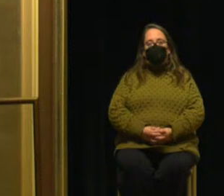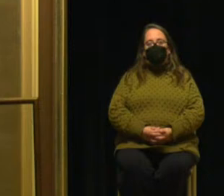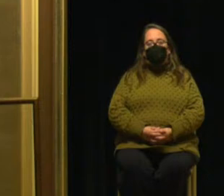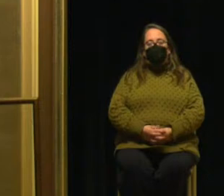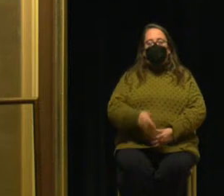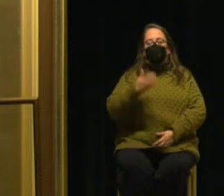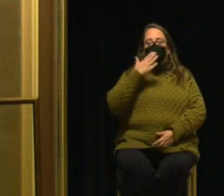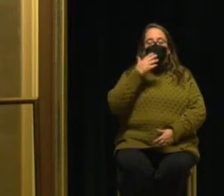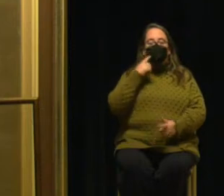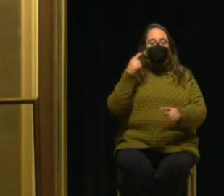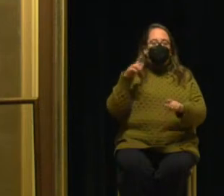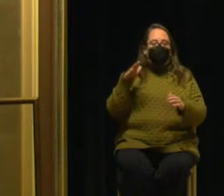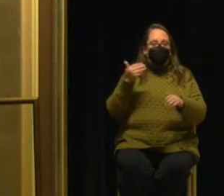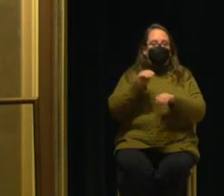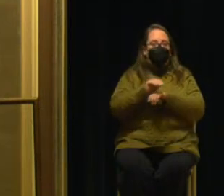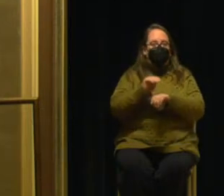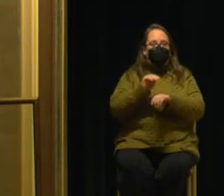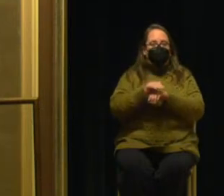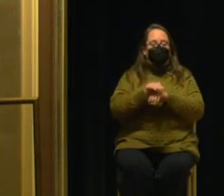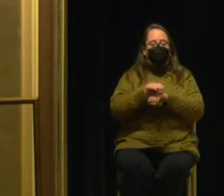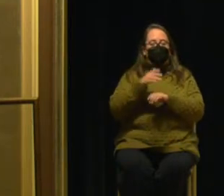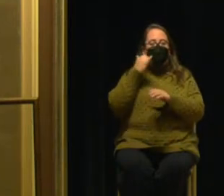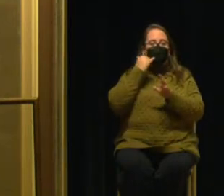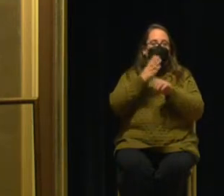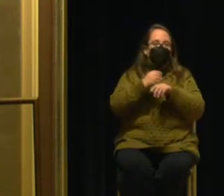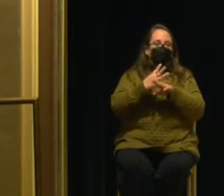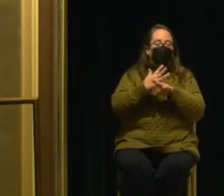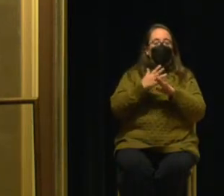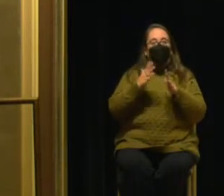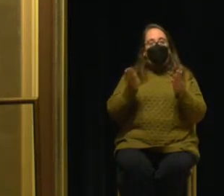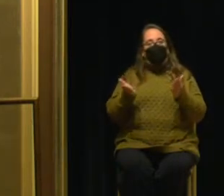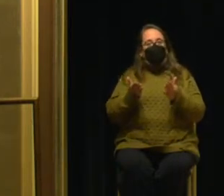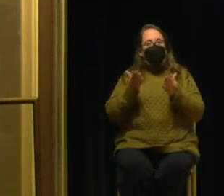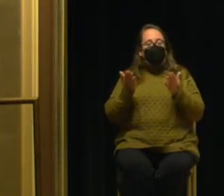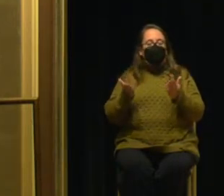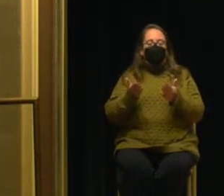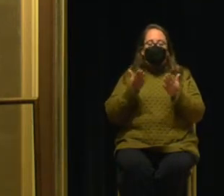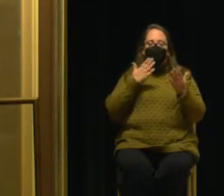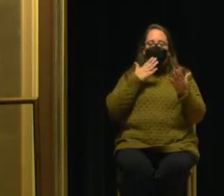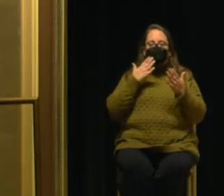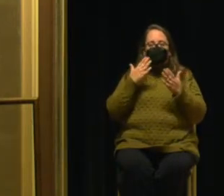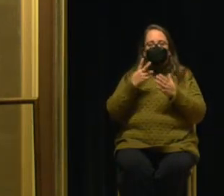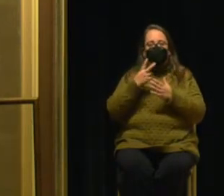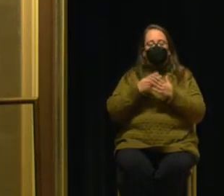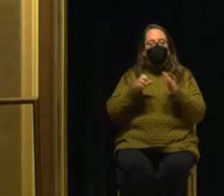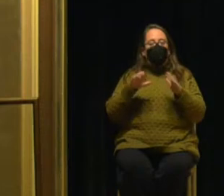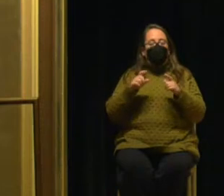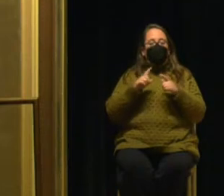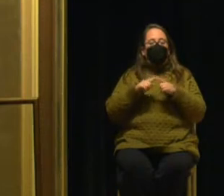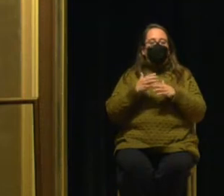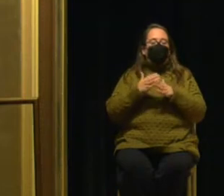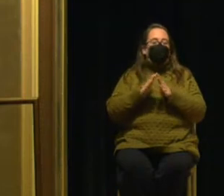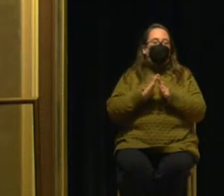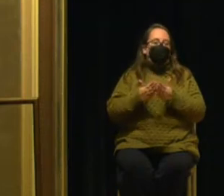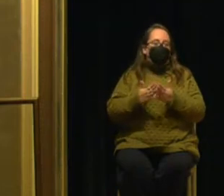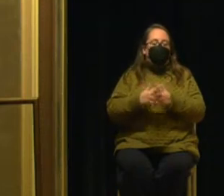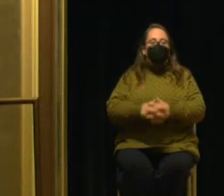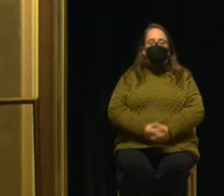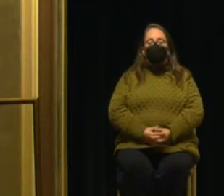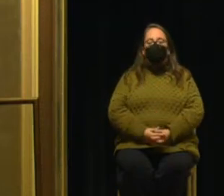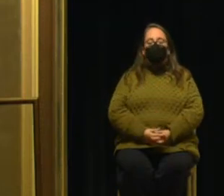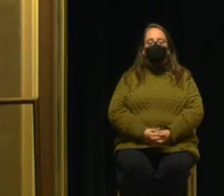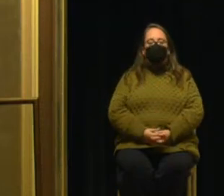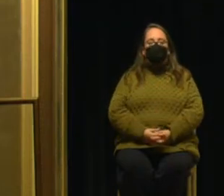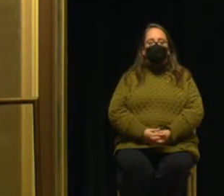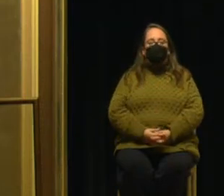Thank you for being here. Whether you're here in person or online joining us, it's really wonderful to share this book.